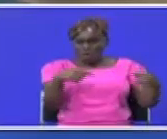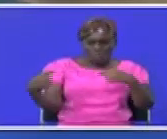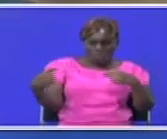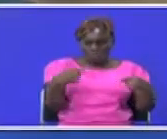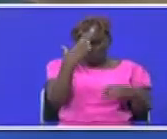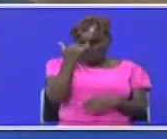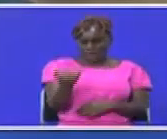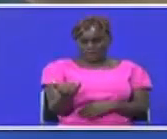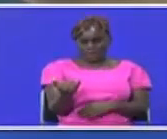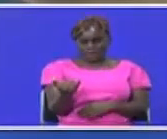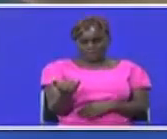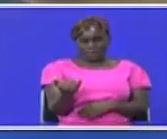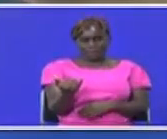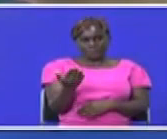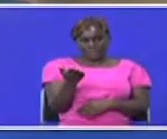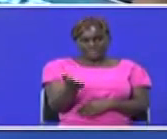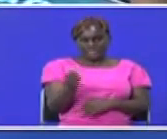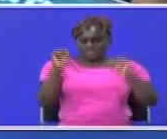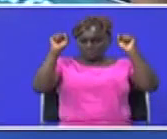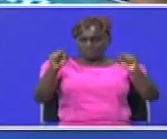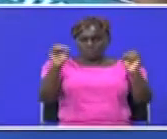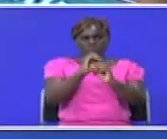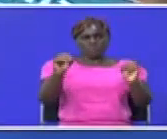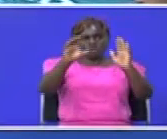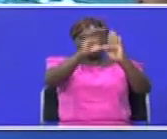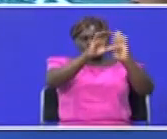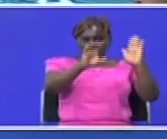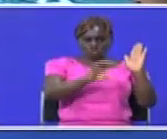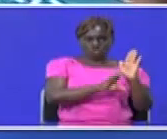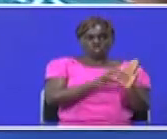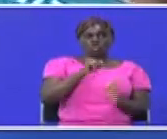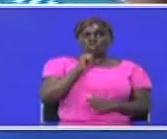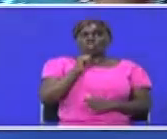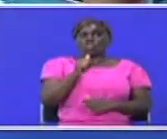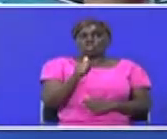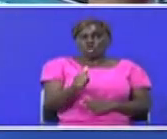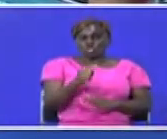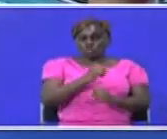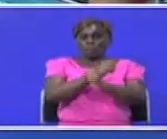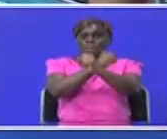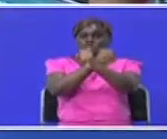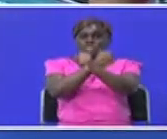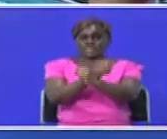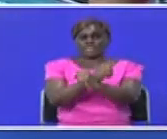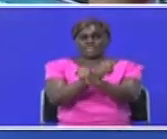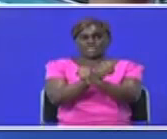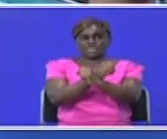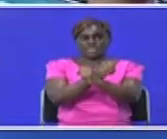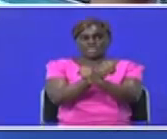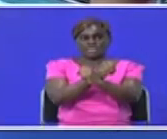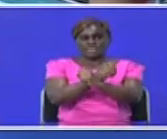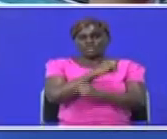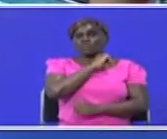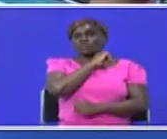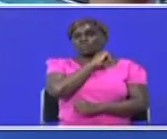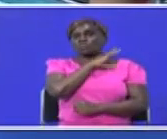battle. And those are not demonstration at all. Constitution does not protect a